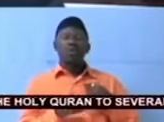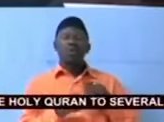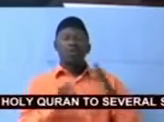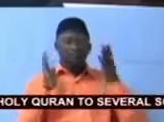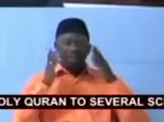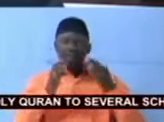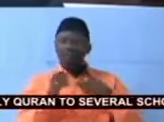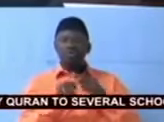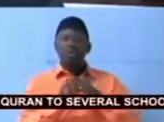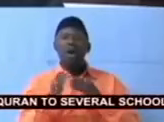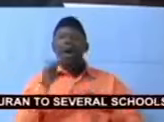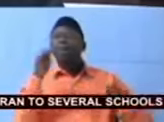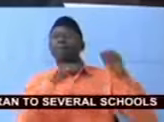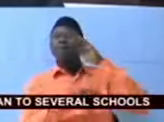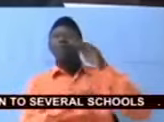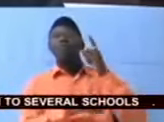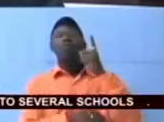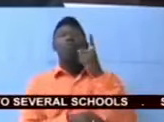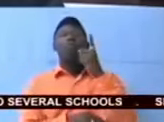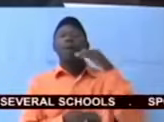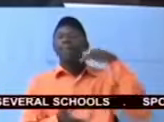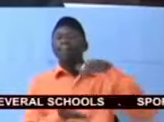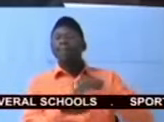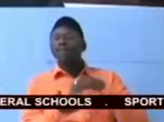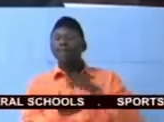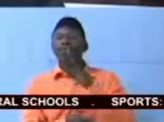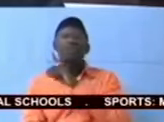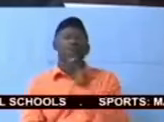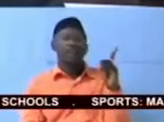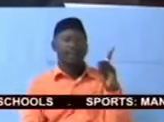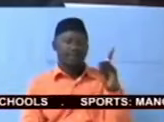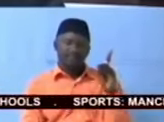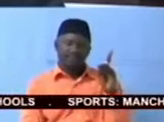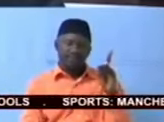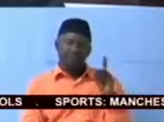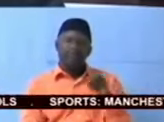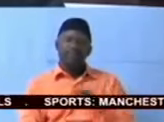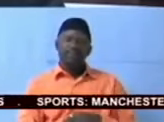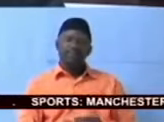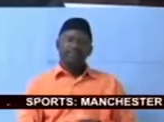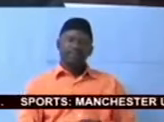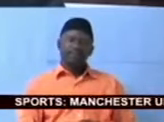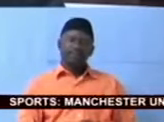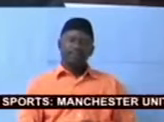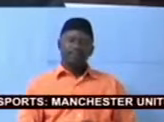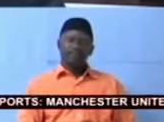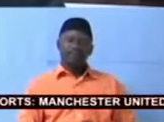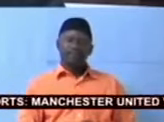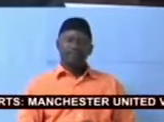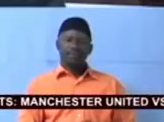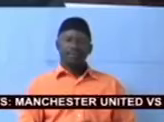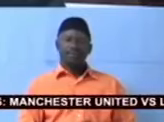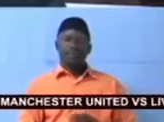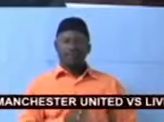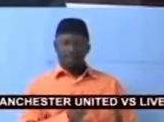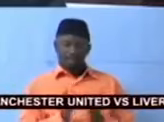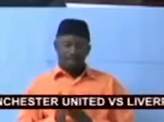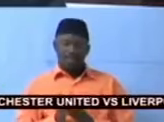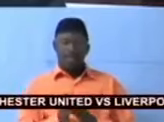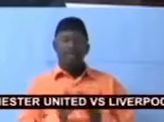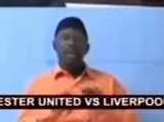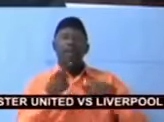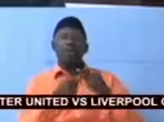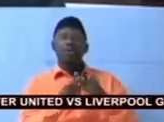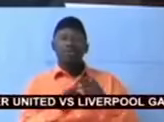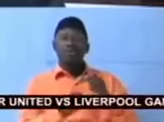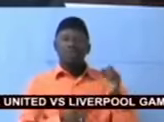nak layo yi nga xamné ni dal lepp lo xamné mom lañ ci sissel rek du wara wessu $1 million. And when it comes to a criminal matter,